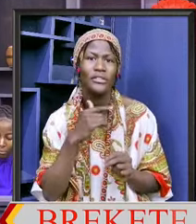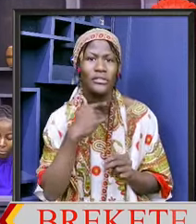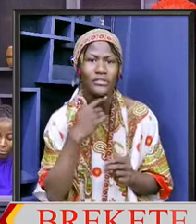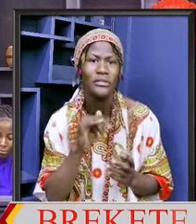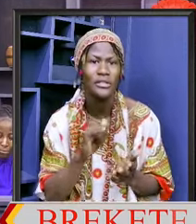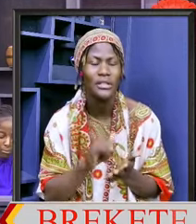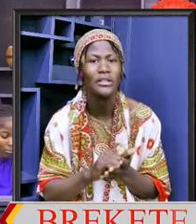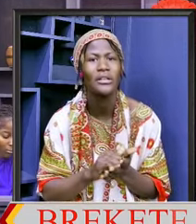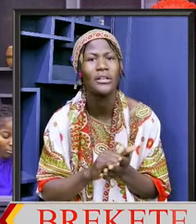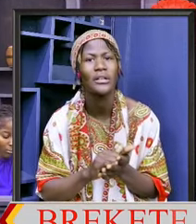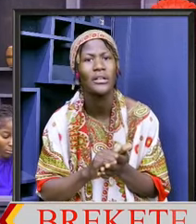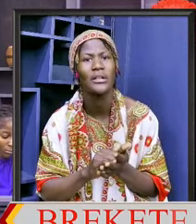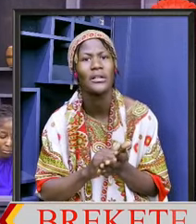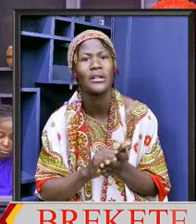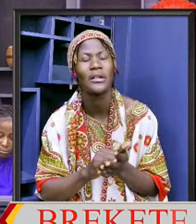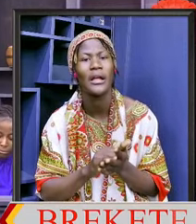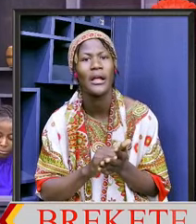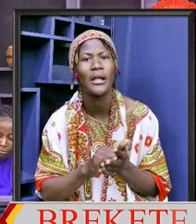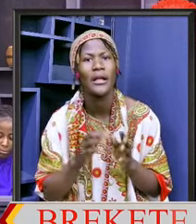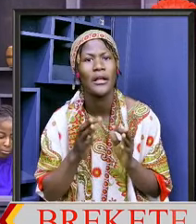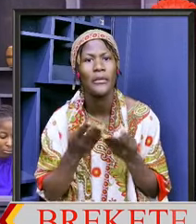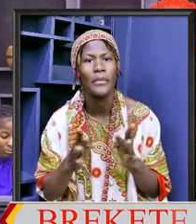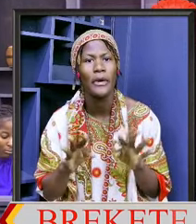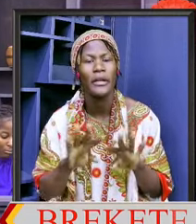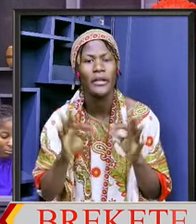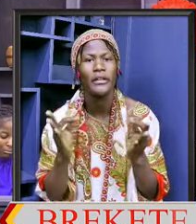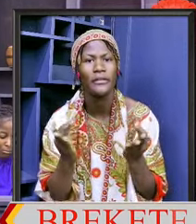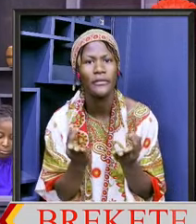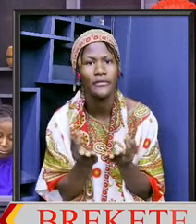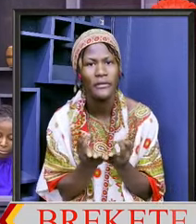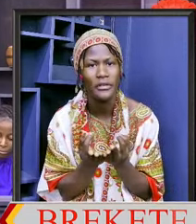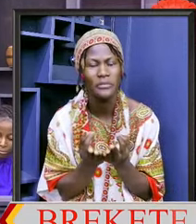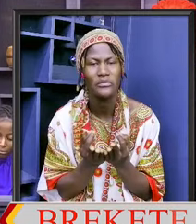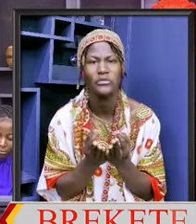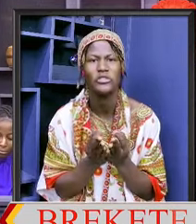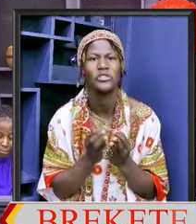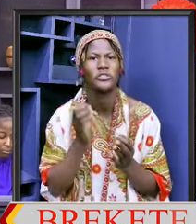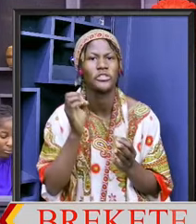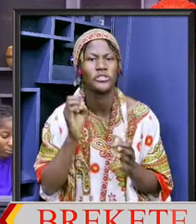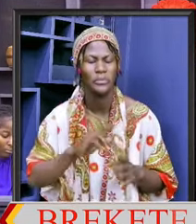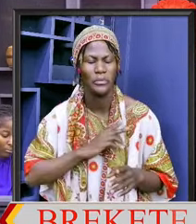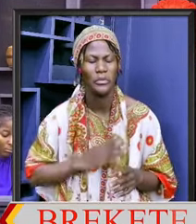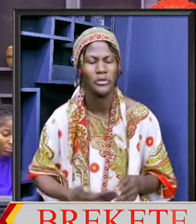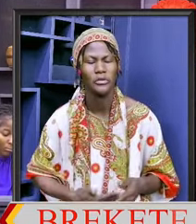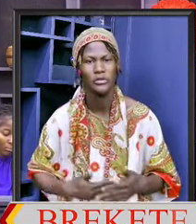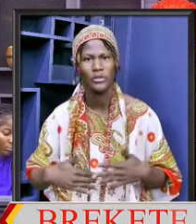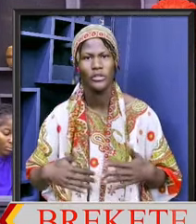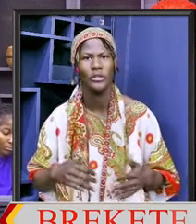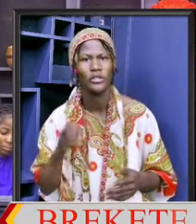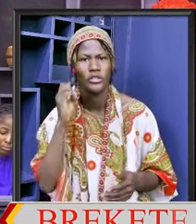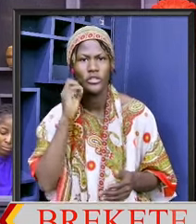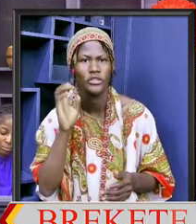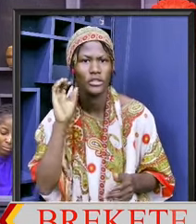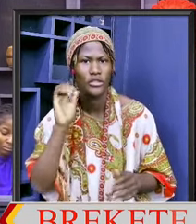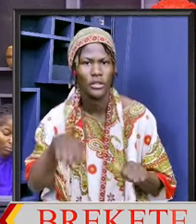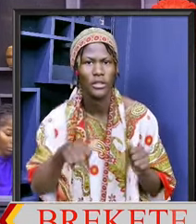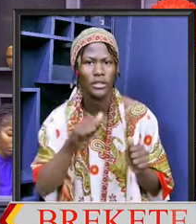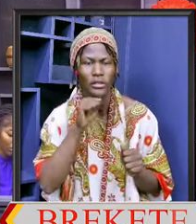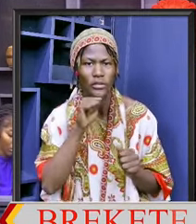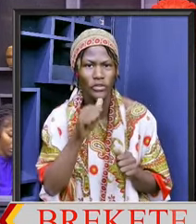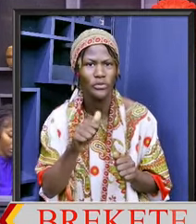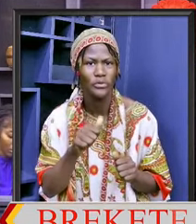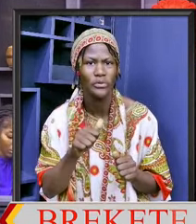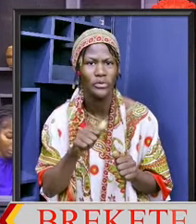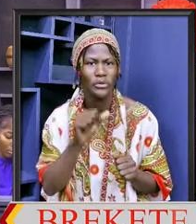Say, I know well. That's all. Say, but let's swell up. She know if we go toilet. Nah. I say, you drink orange. She say, she don't